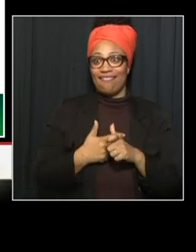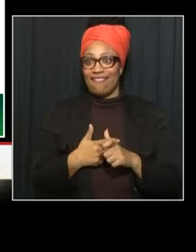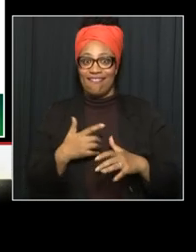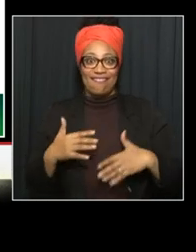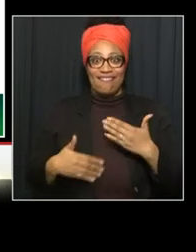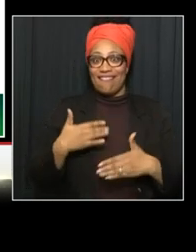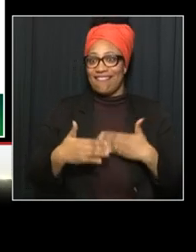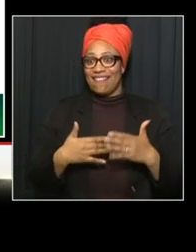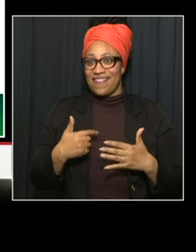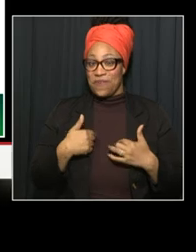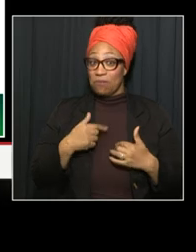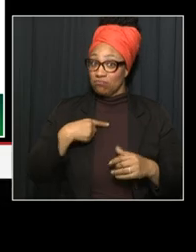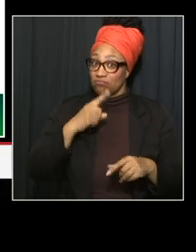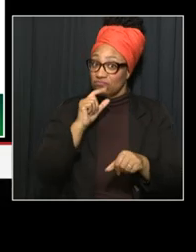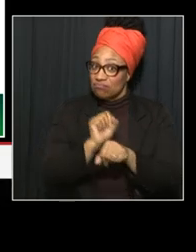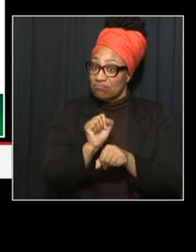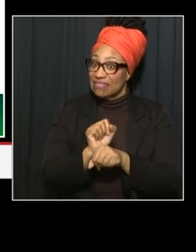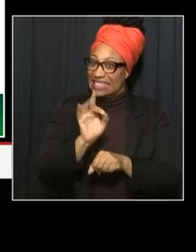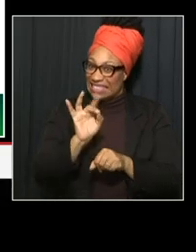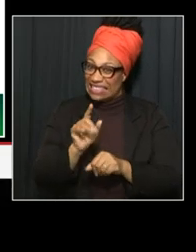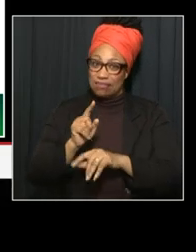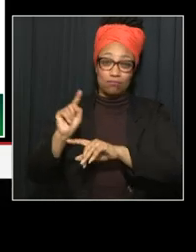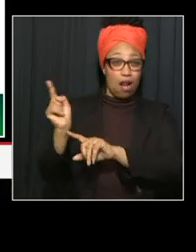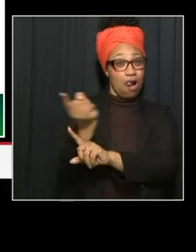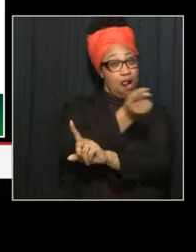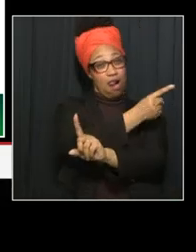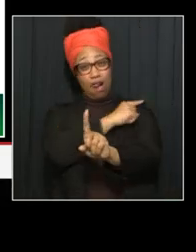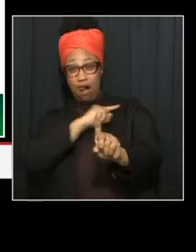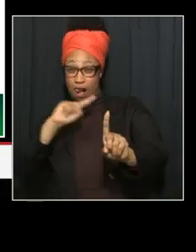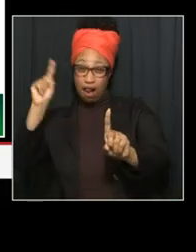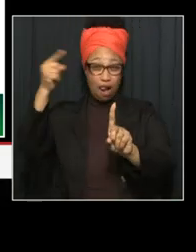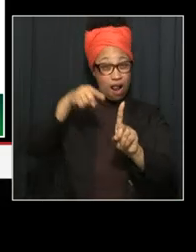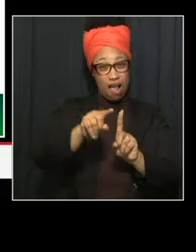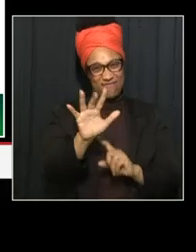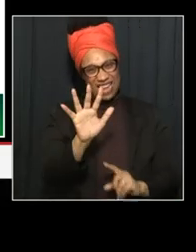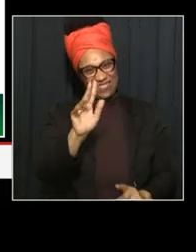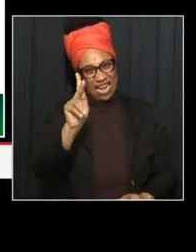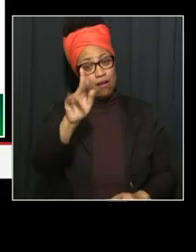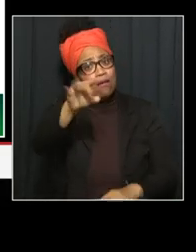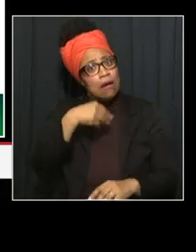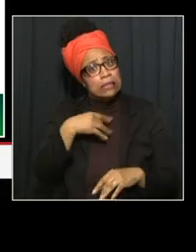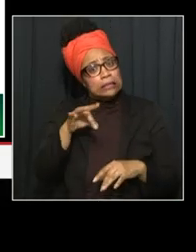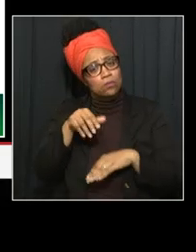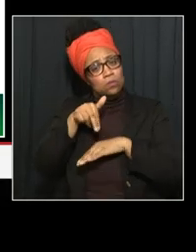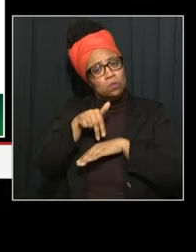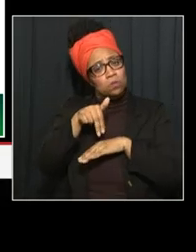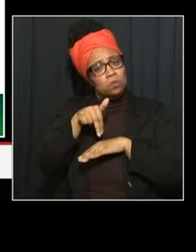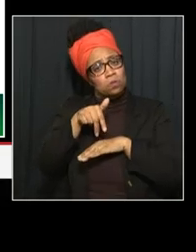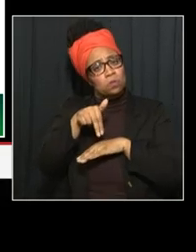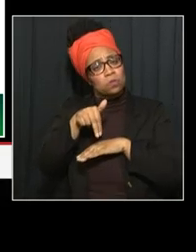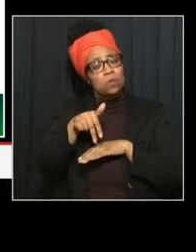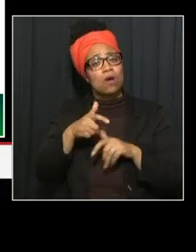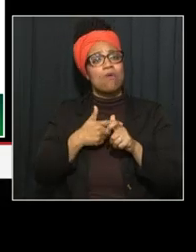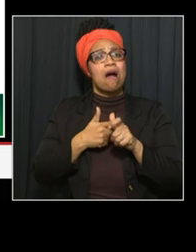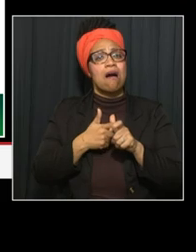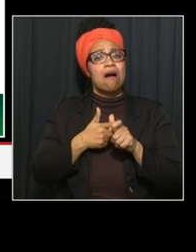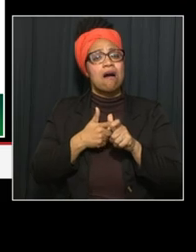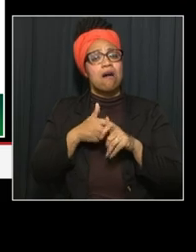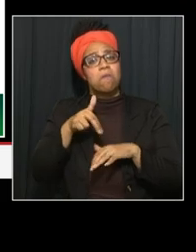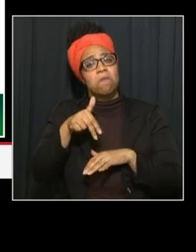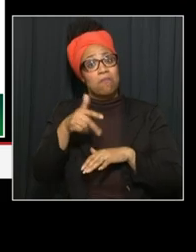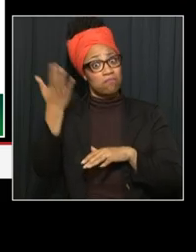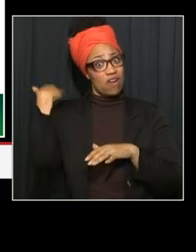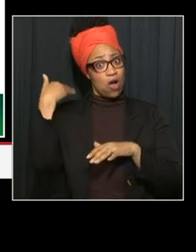the entire 5K. Like, I walked it the whole time. Usually I'm stopping and taking breaks. And then as a result, I then kicked